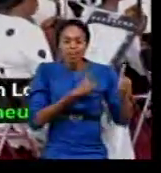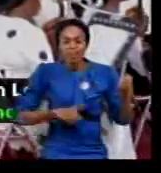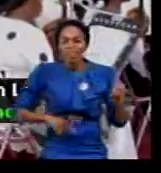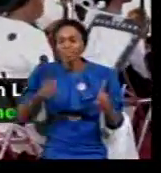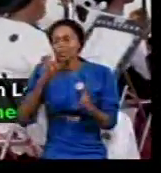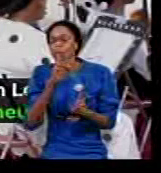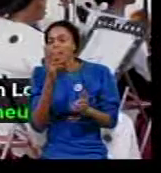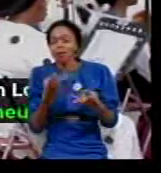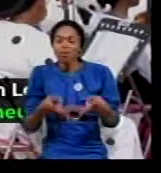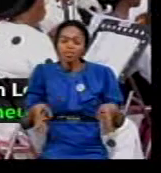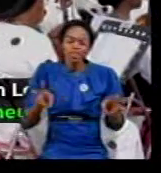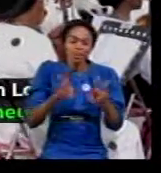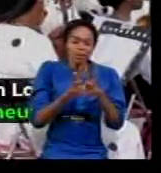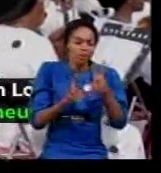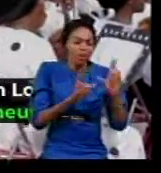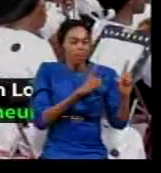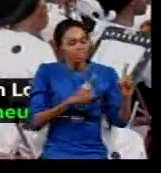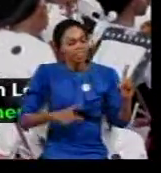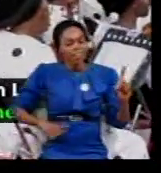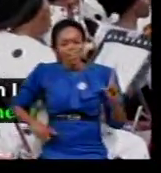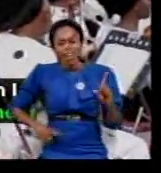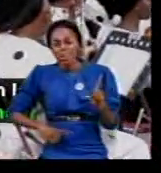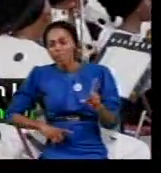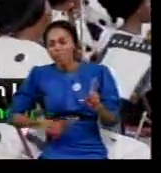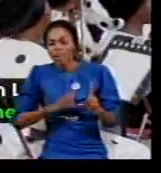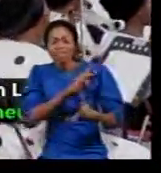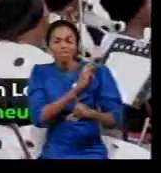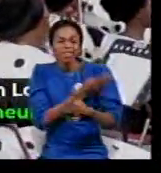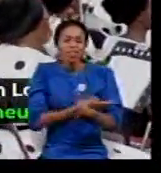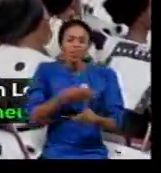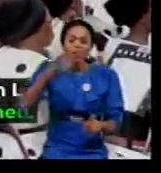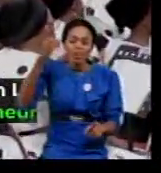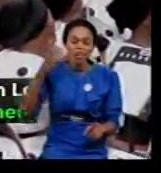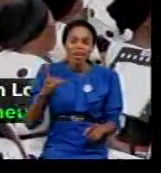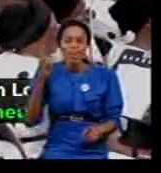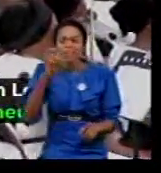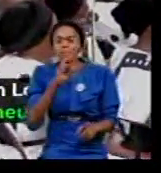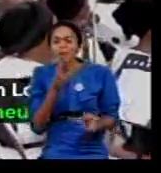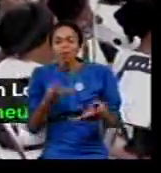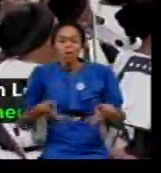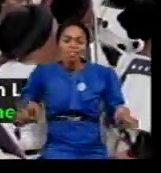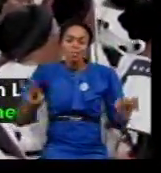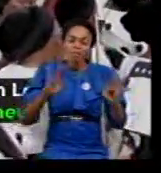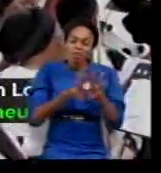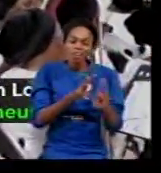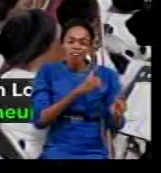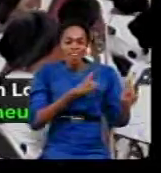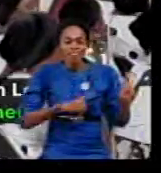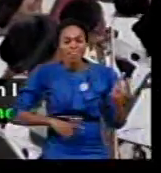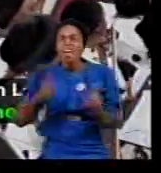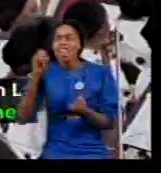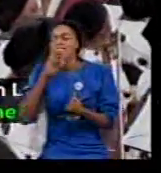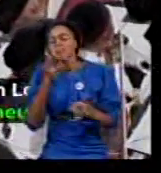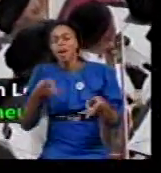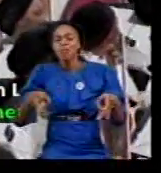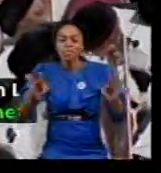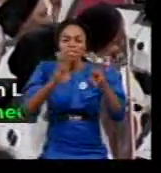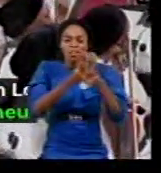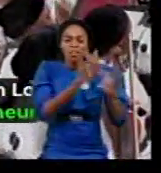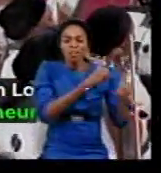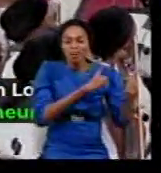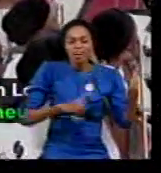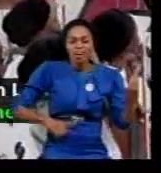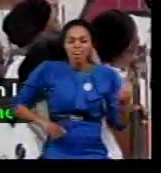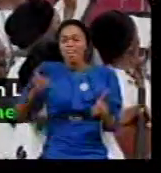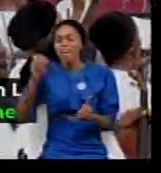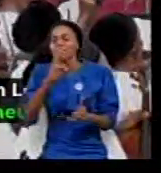ages. And because of that, the man shall say, "Praise the Lord." Number one, I have the word of promise. Number two, I have the accepted sacrifice. Number three,